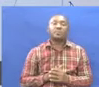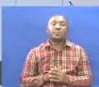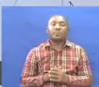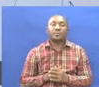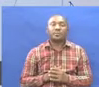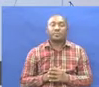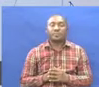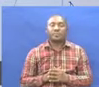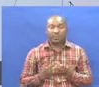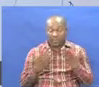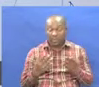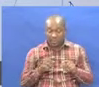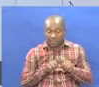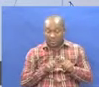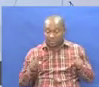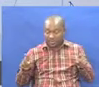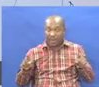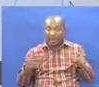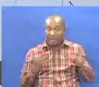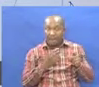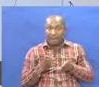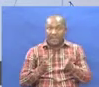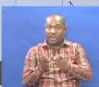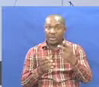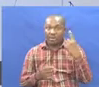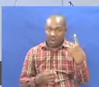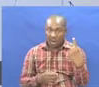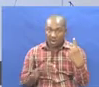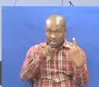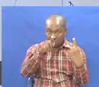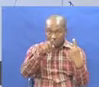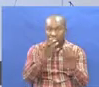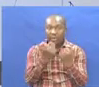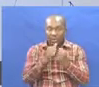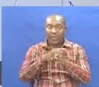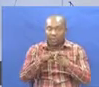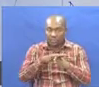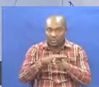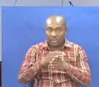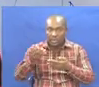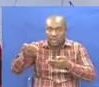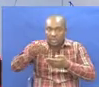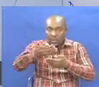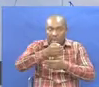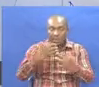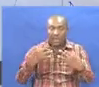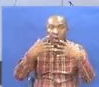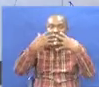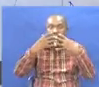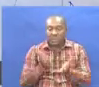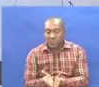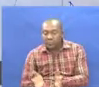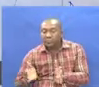4 oxide. So this is the method number one that you can use to collect oxygen in